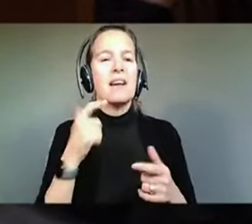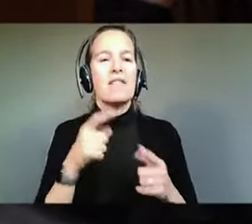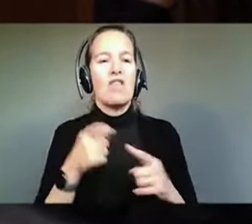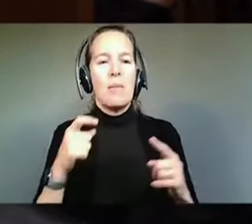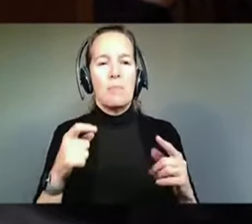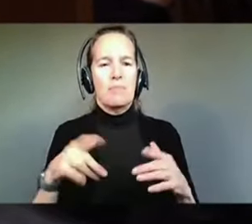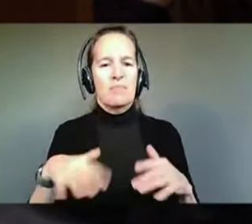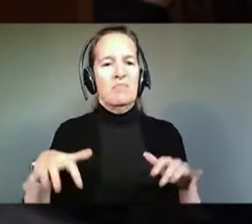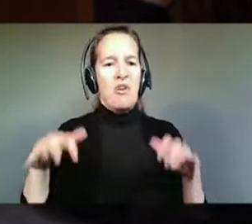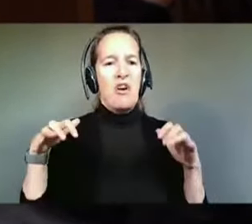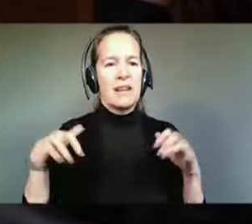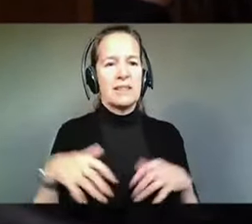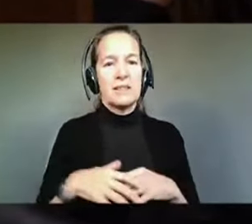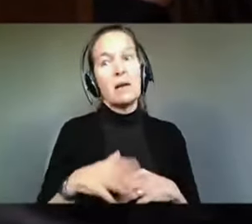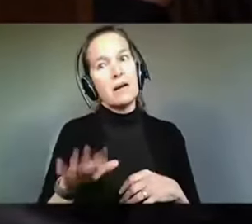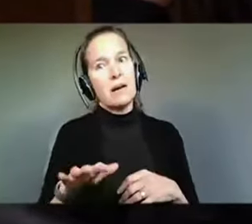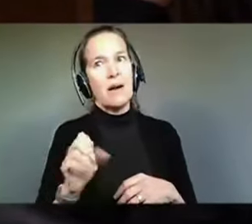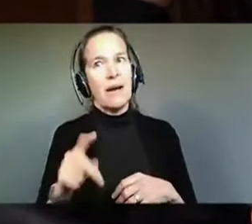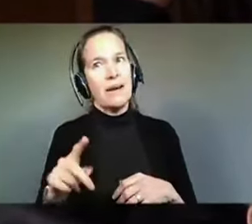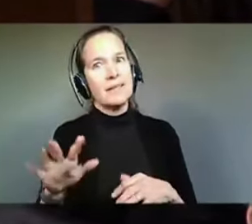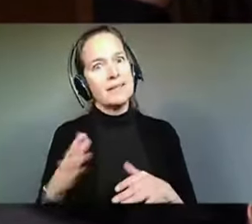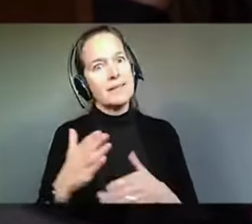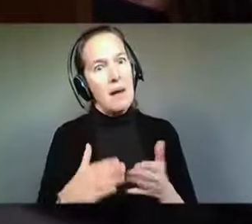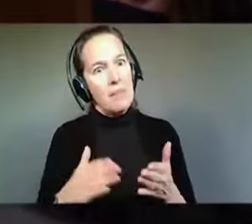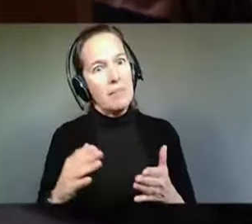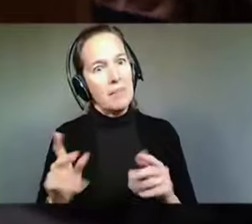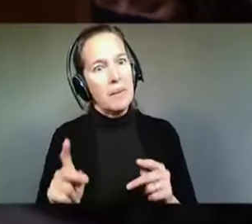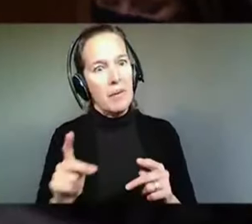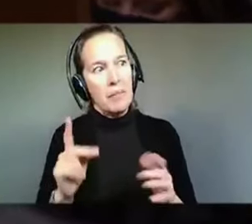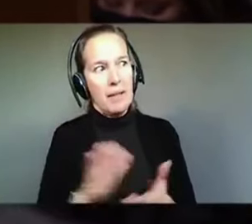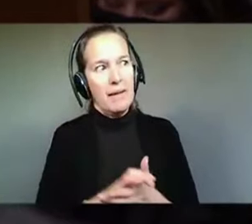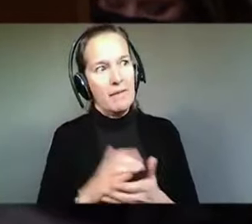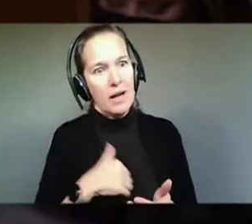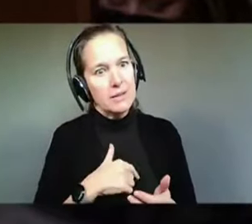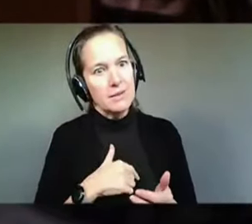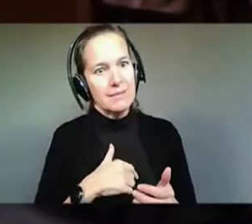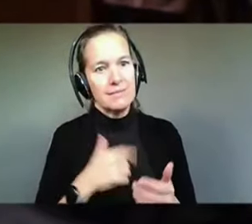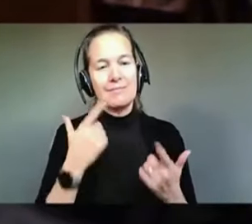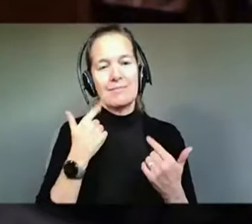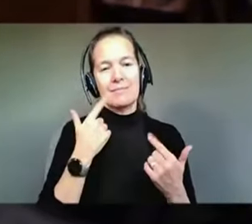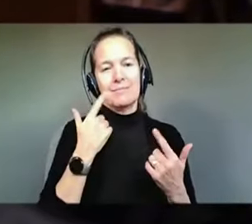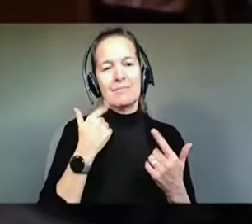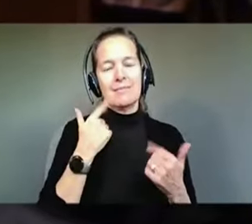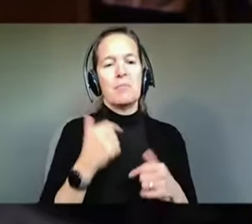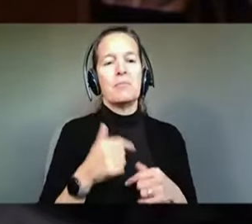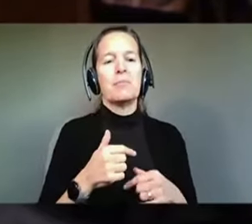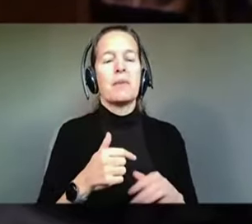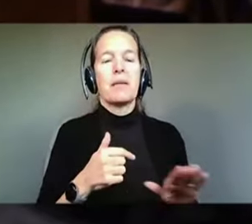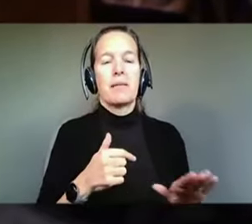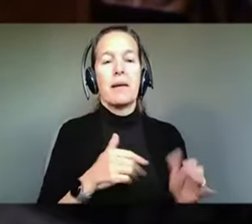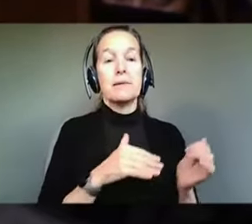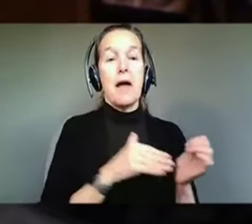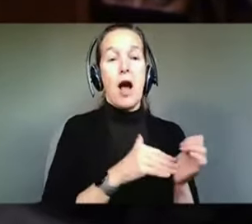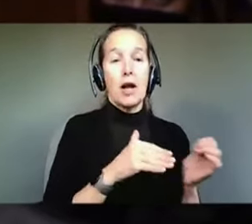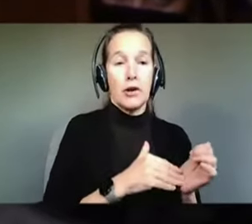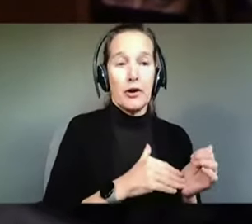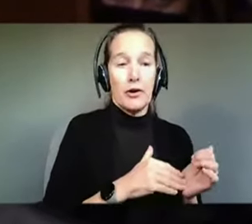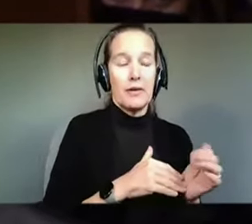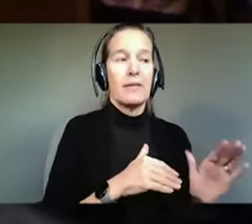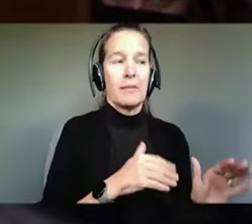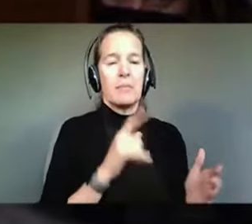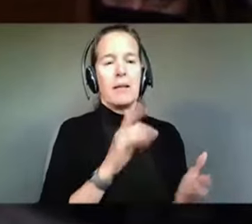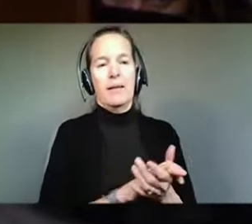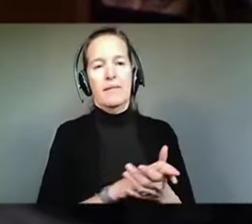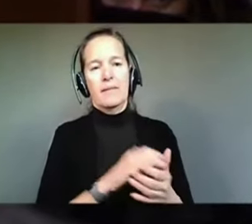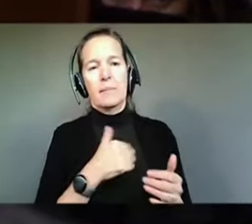certain percentage of the population. I didn't have trouble getting believed by a doctor. I didn't have trouble getting believed by a doctor. And I